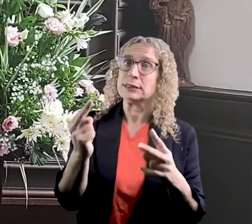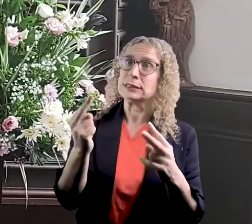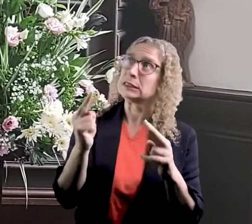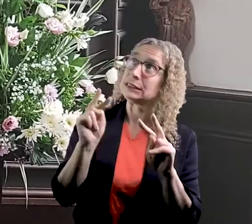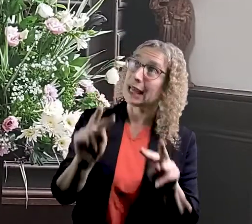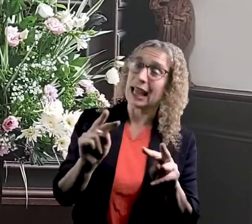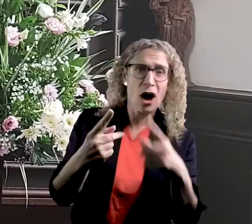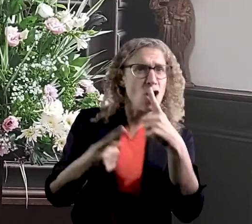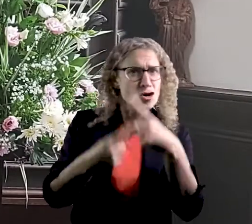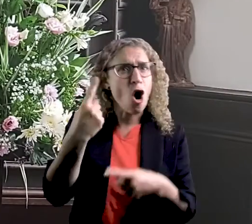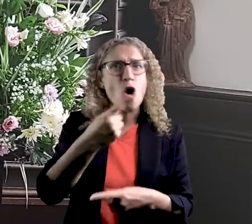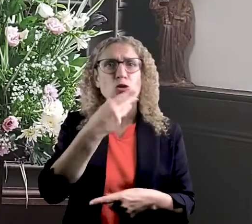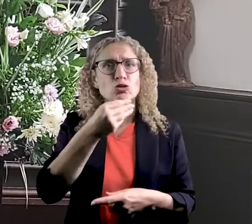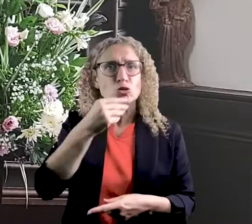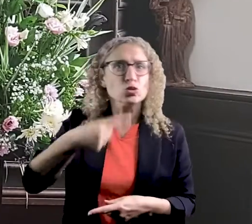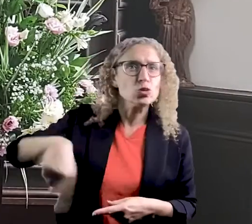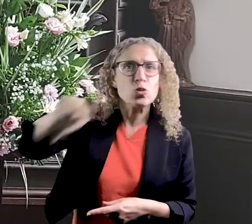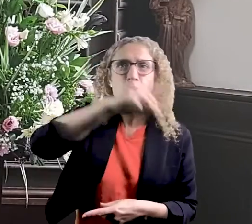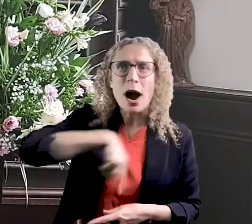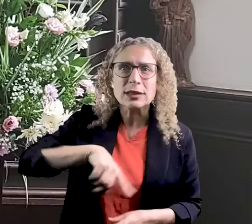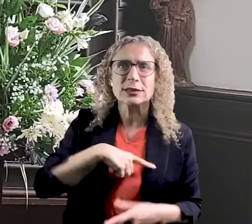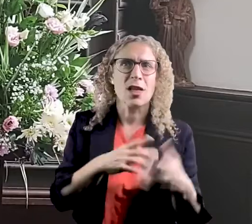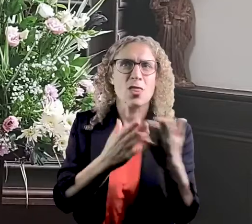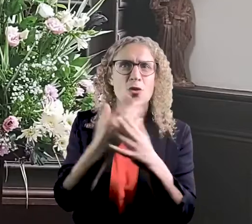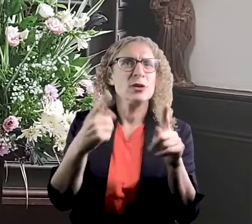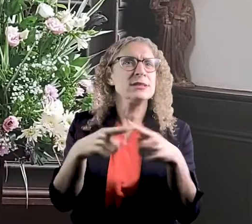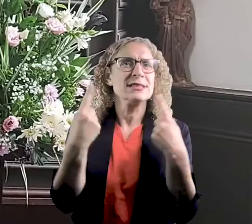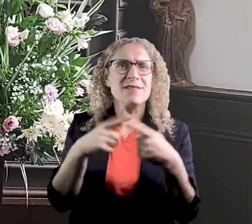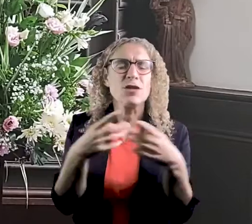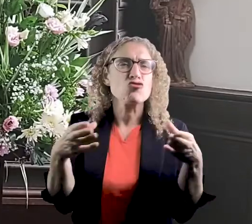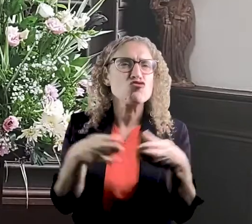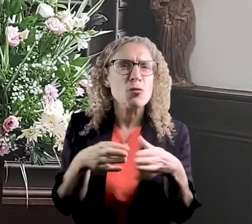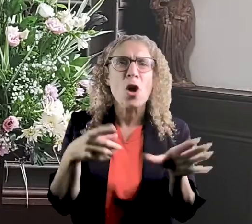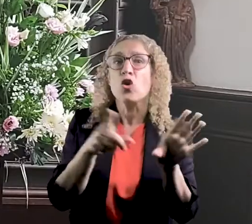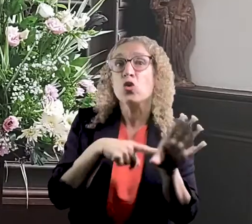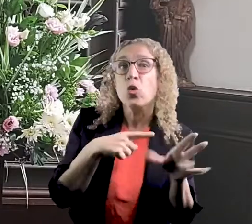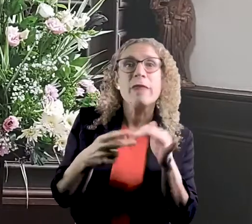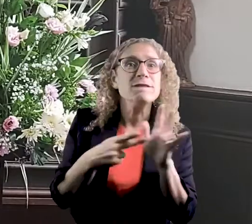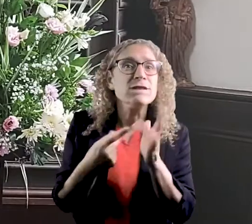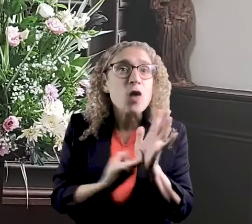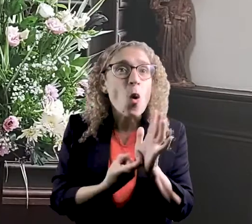through all our lives in Crusaders and Youth for Christ